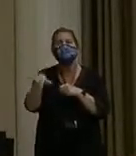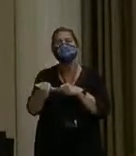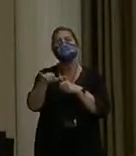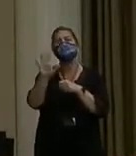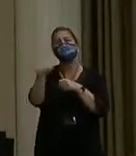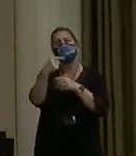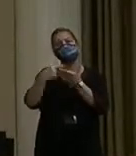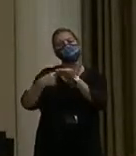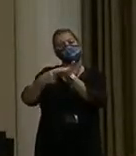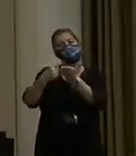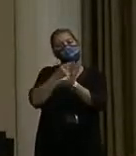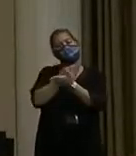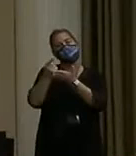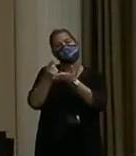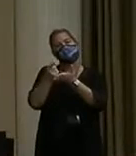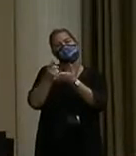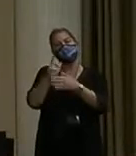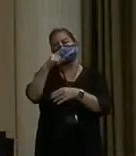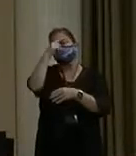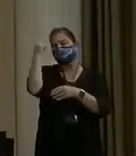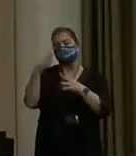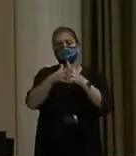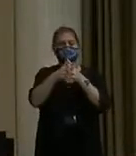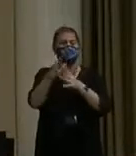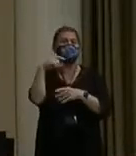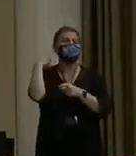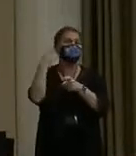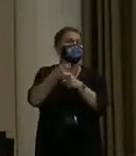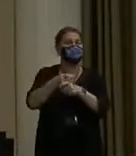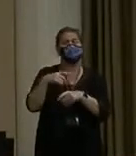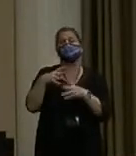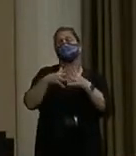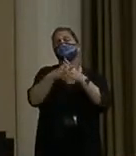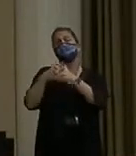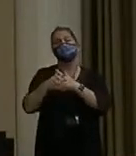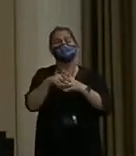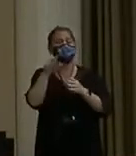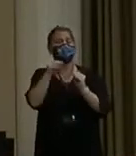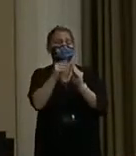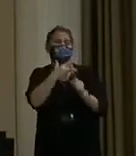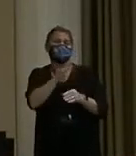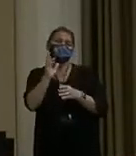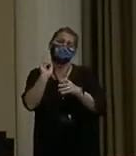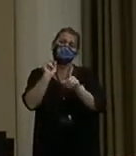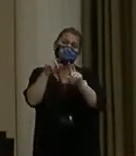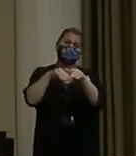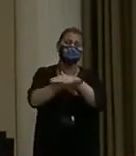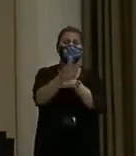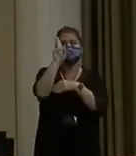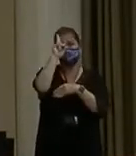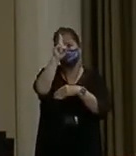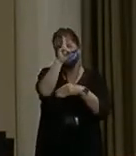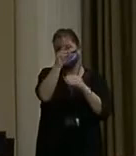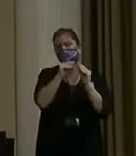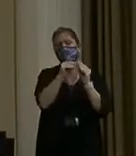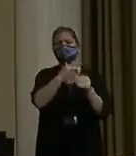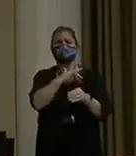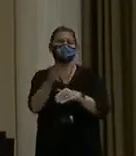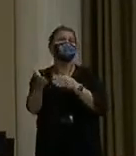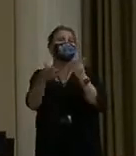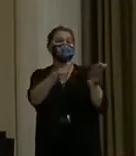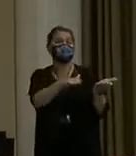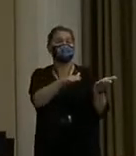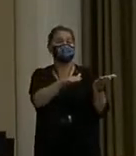week. Black Americans, Hispanic Americans were more likely to be hospitalized, much more likely to